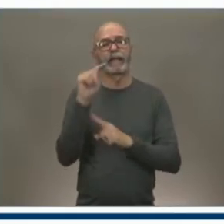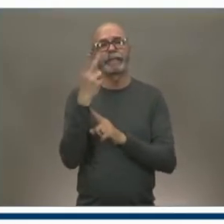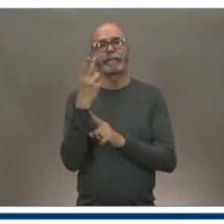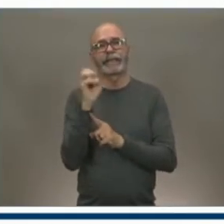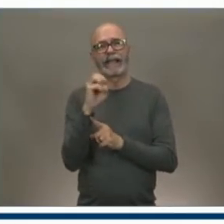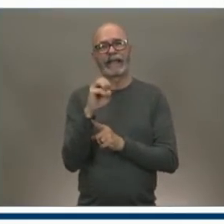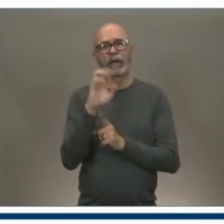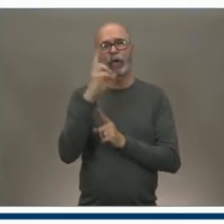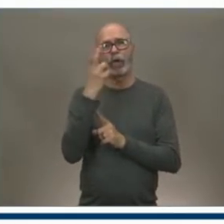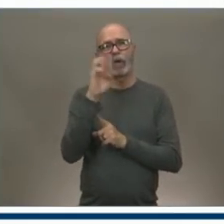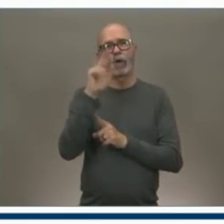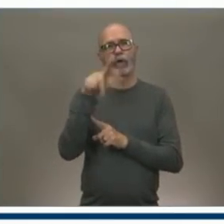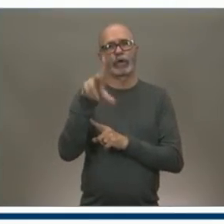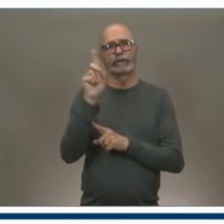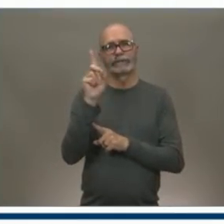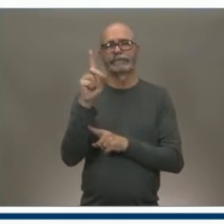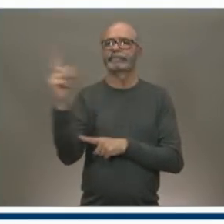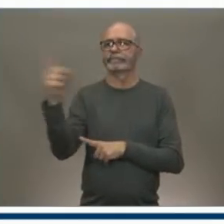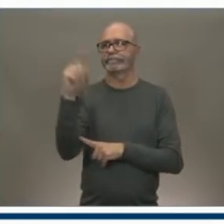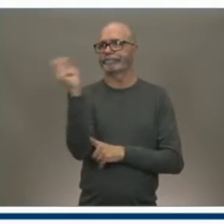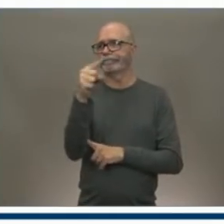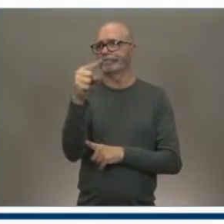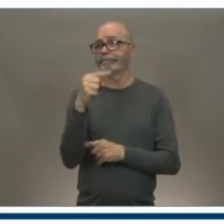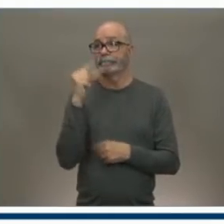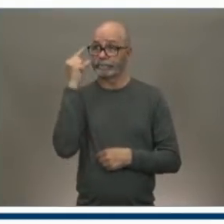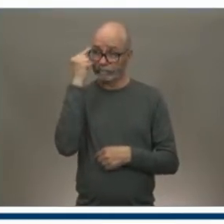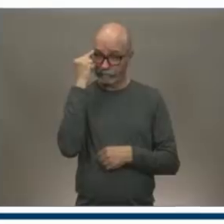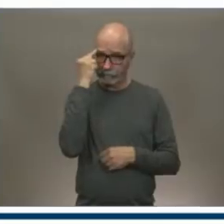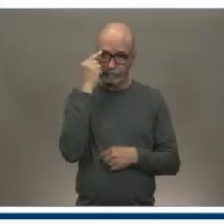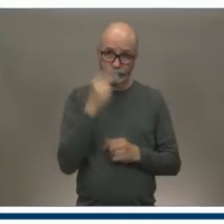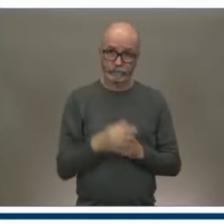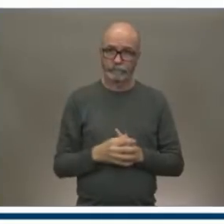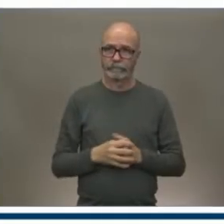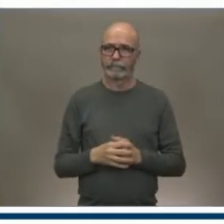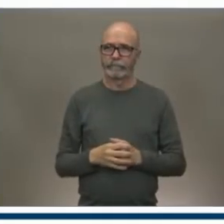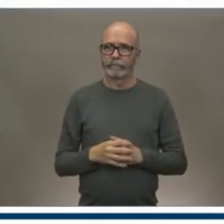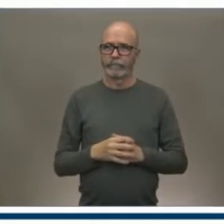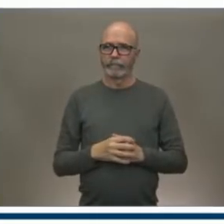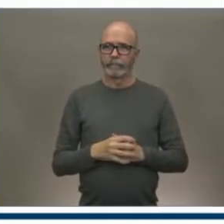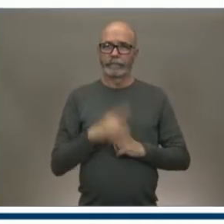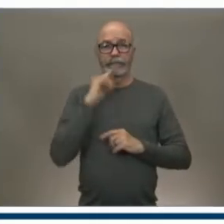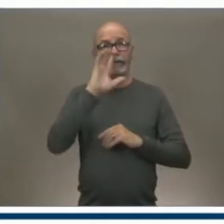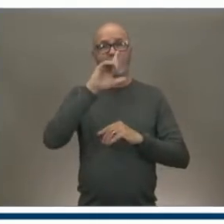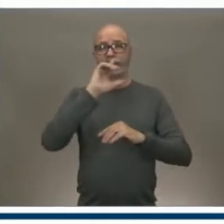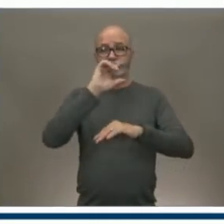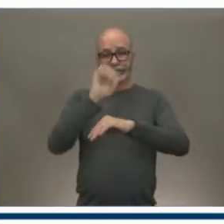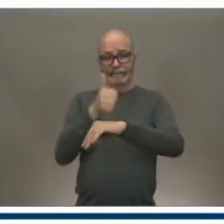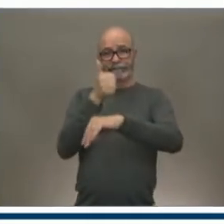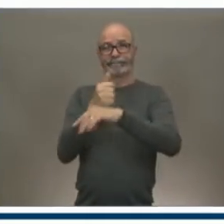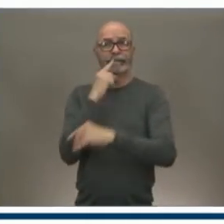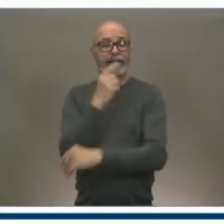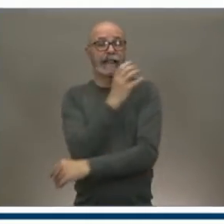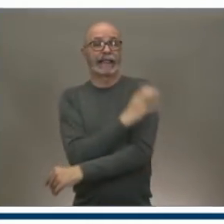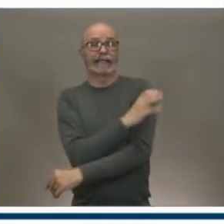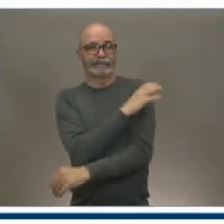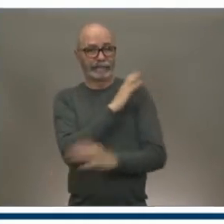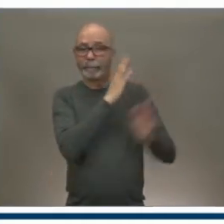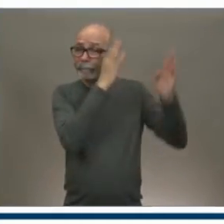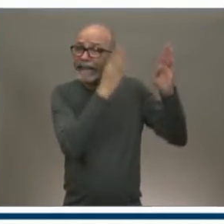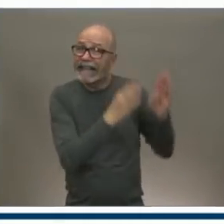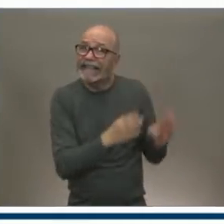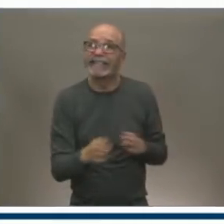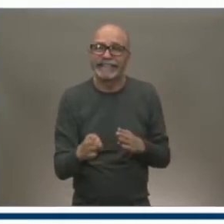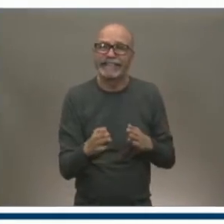Thank you. I'm just wondering for the prototype clinics planned this month for people